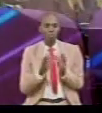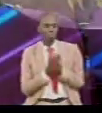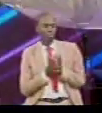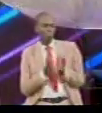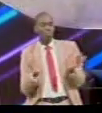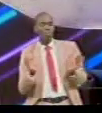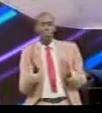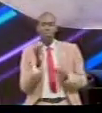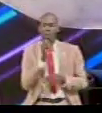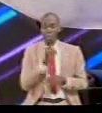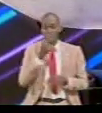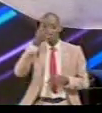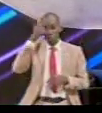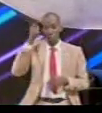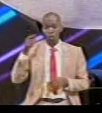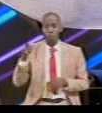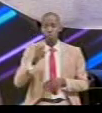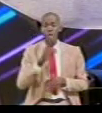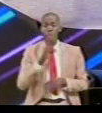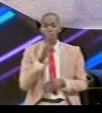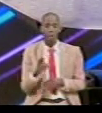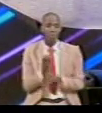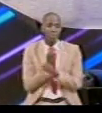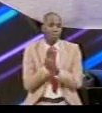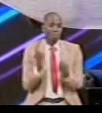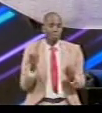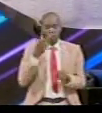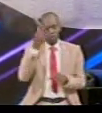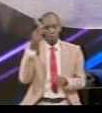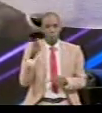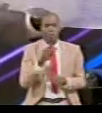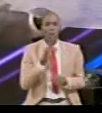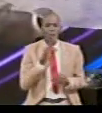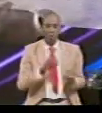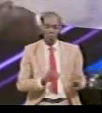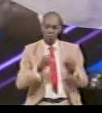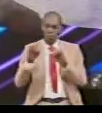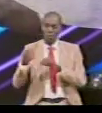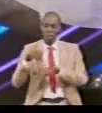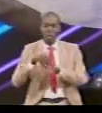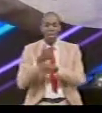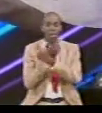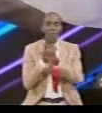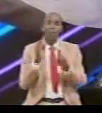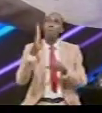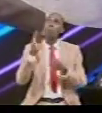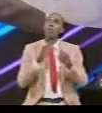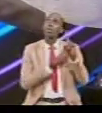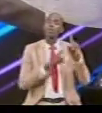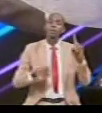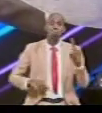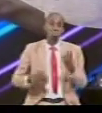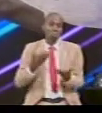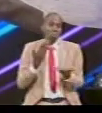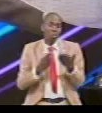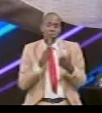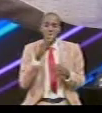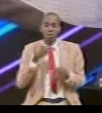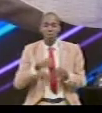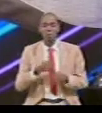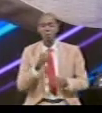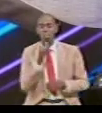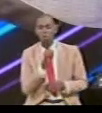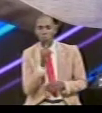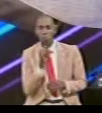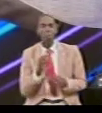private, because you are born again and because you are set at liberty by the Lord, whether you're in the private and nobody will